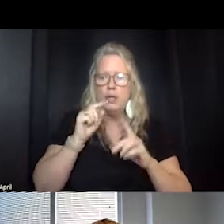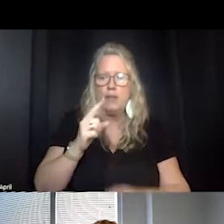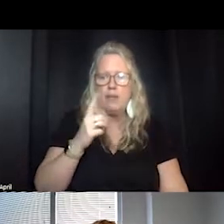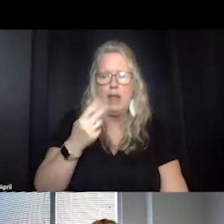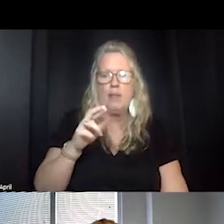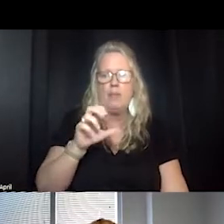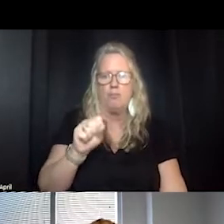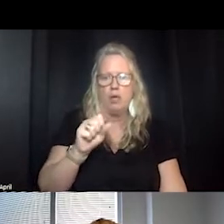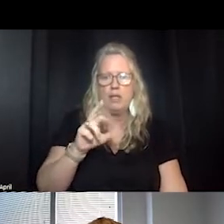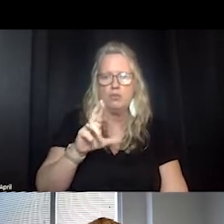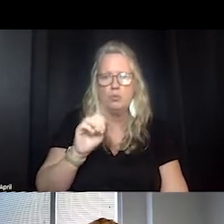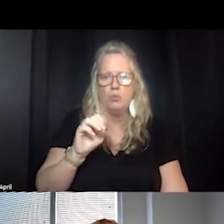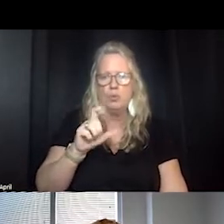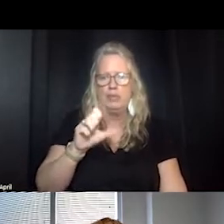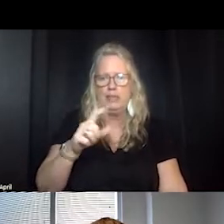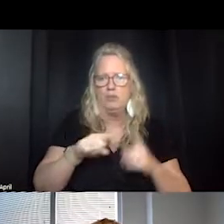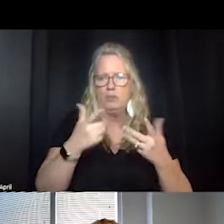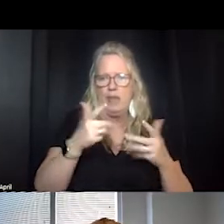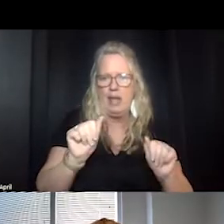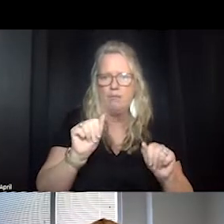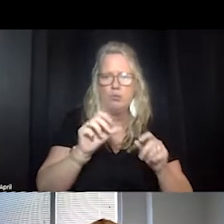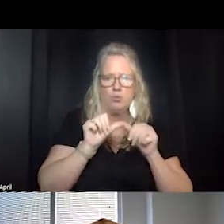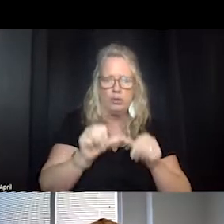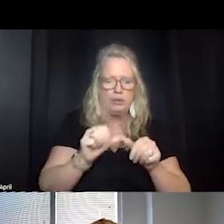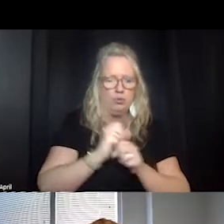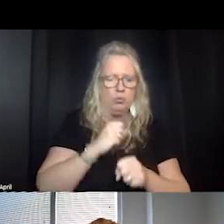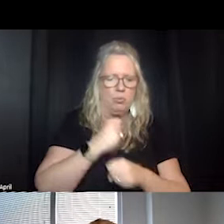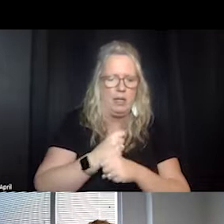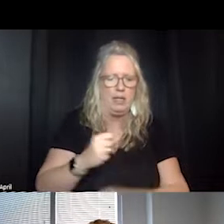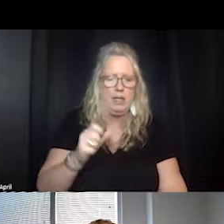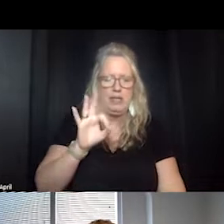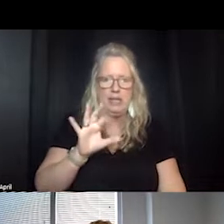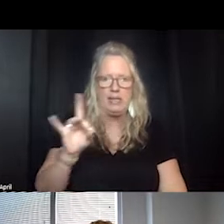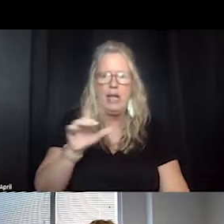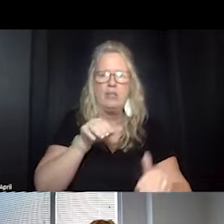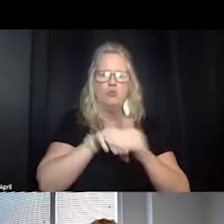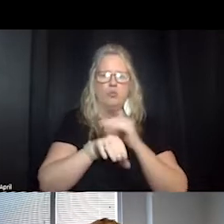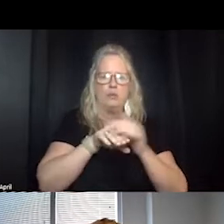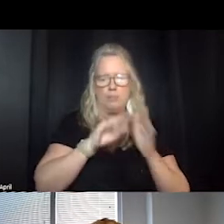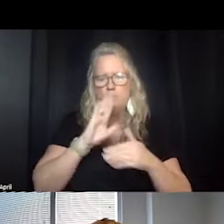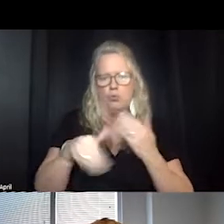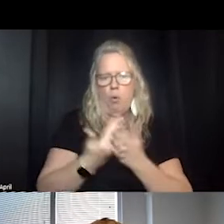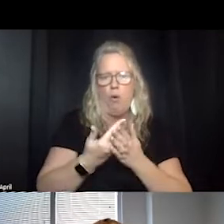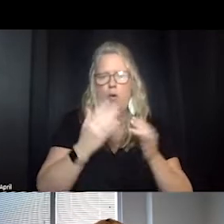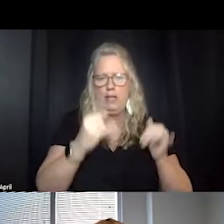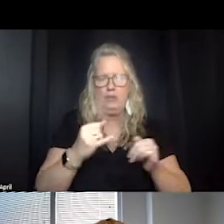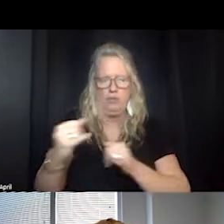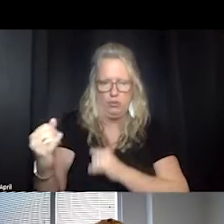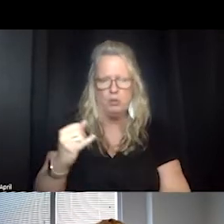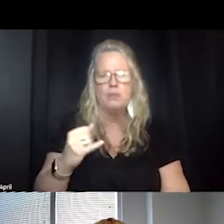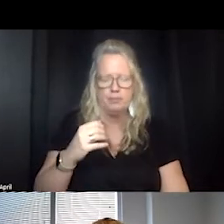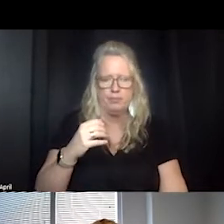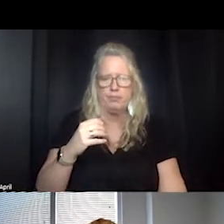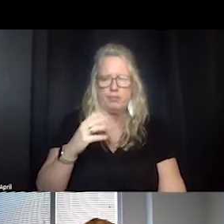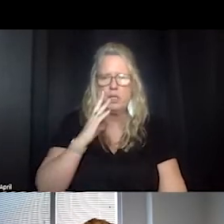release highlights the effort to continue to make 988 accessible to all individuals, including